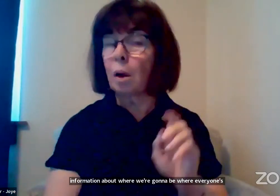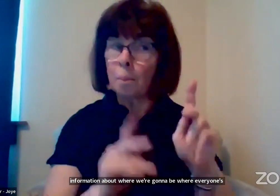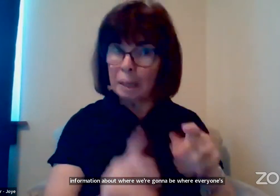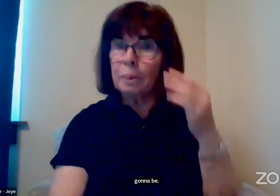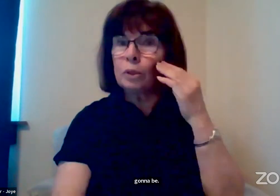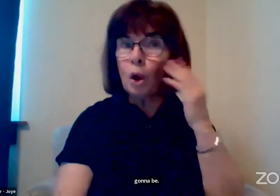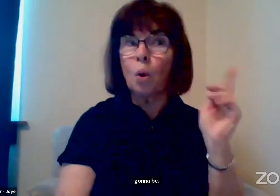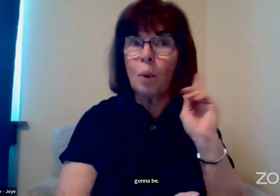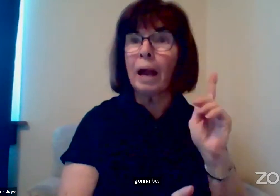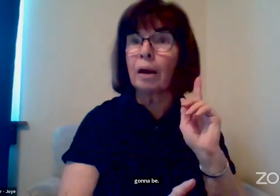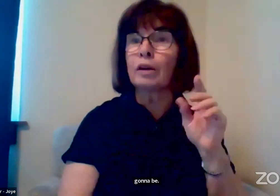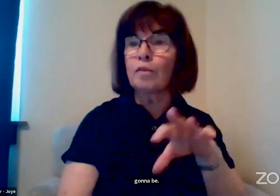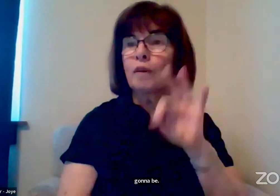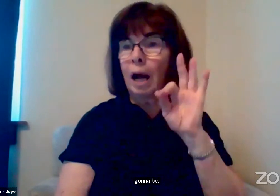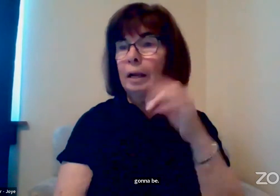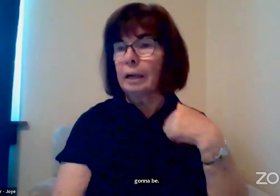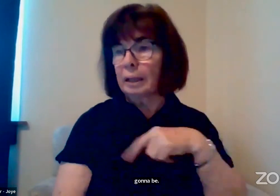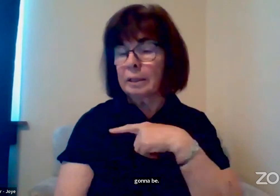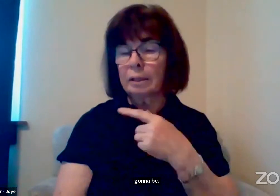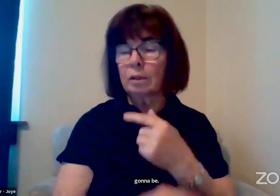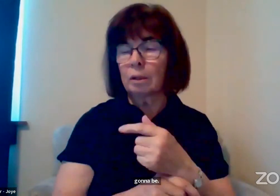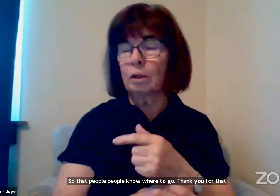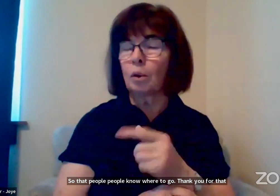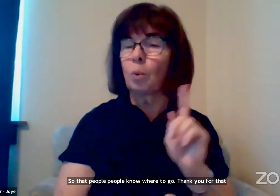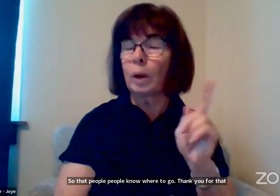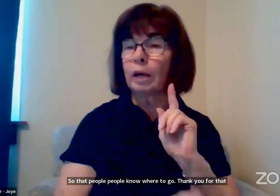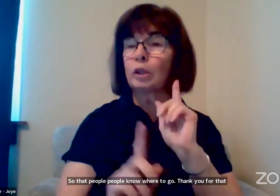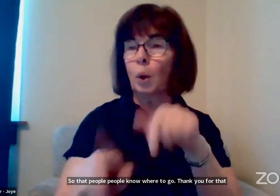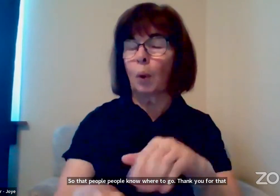where to go. So thank you for that.